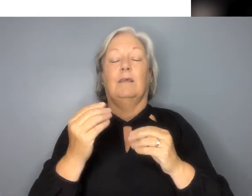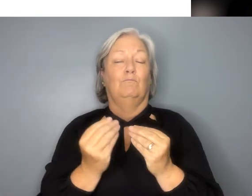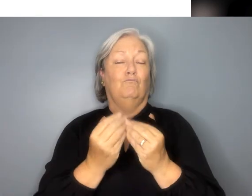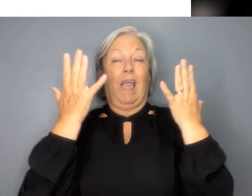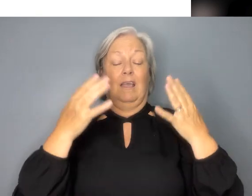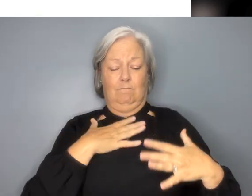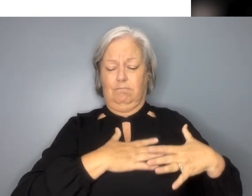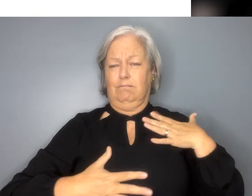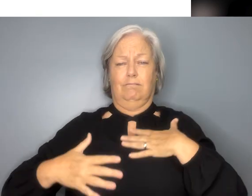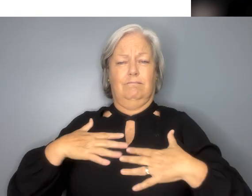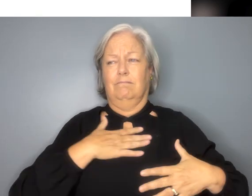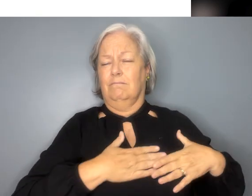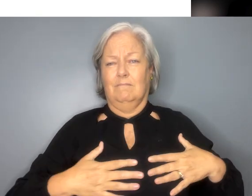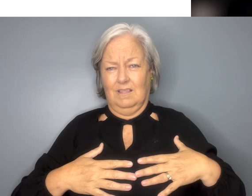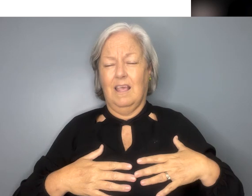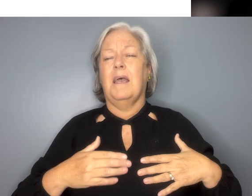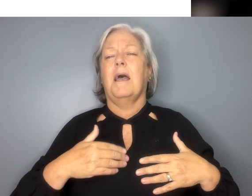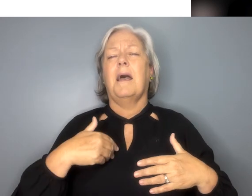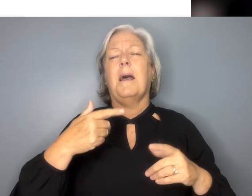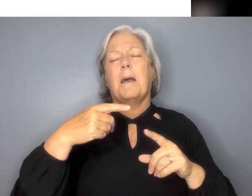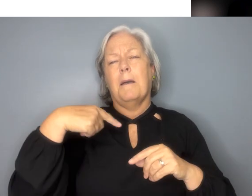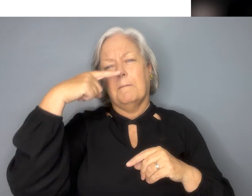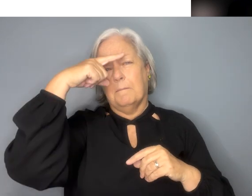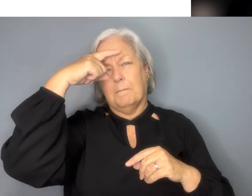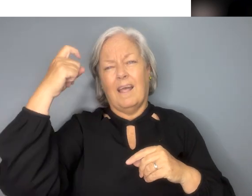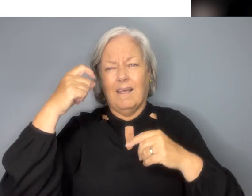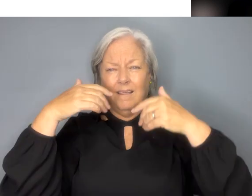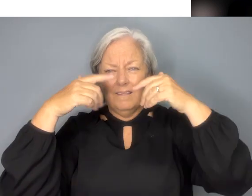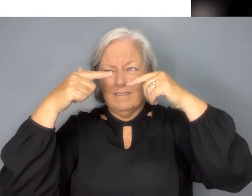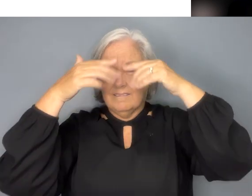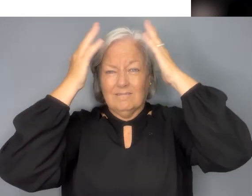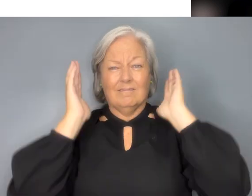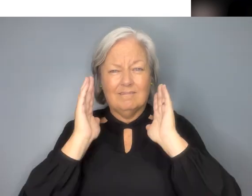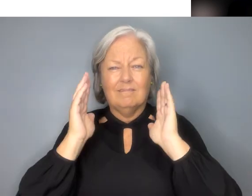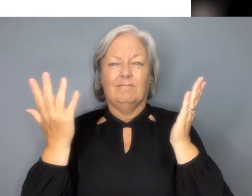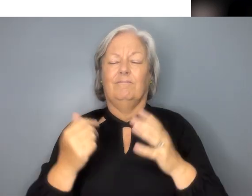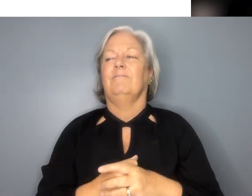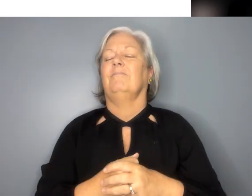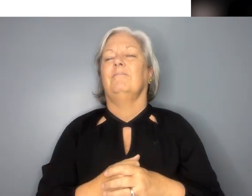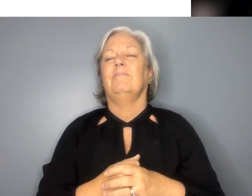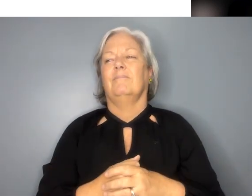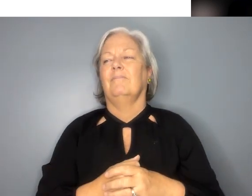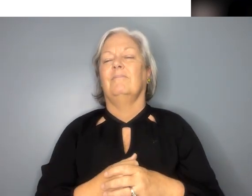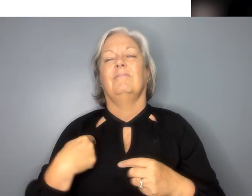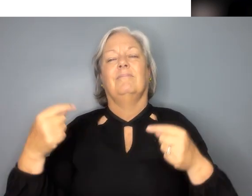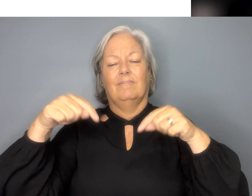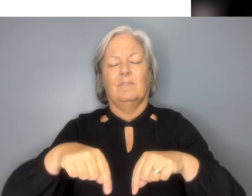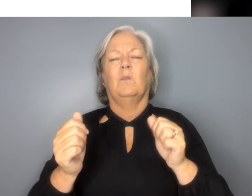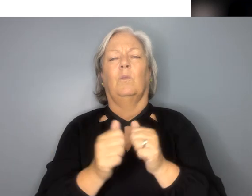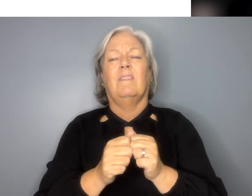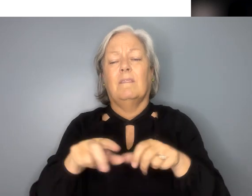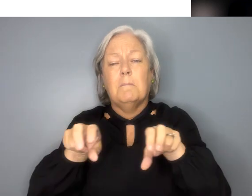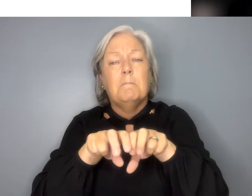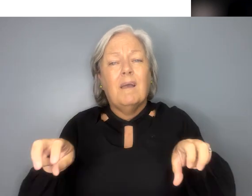have a brightly coloured shirt on as well, and I have black hair, and behind me are a desk and computers. Today, I'm here with